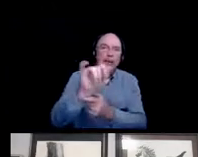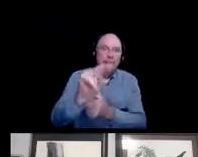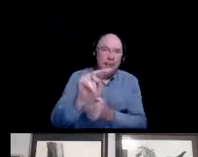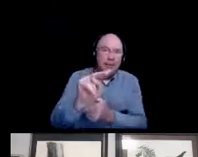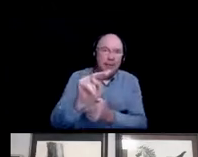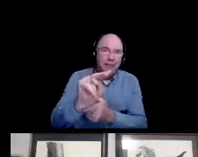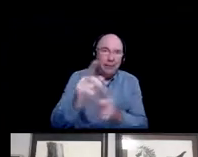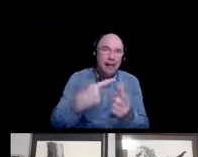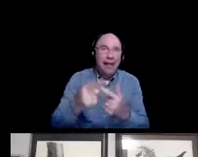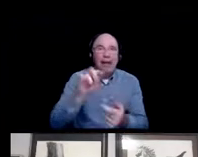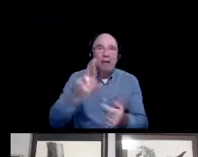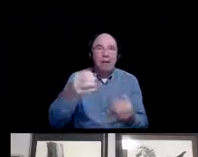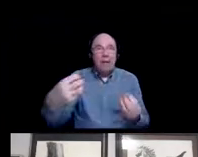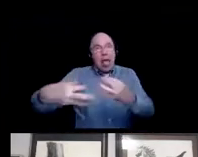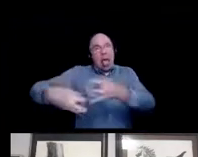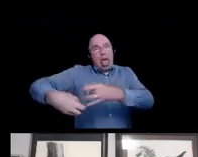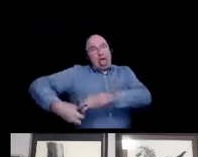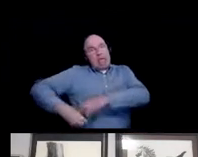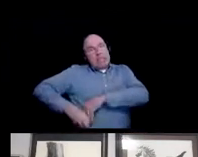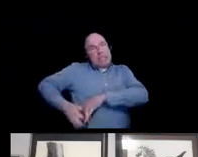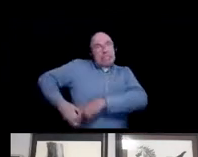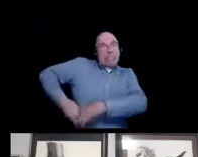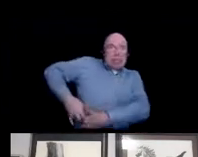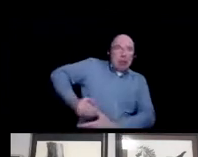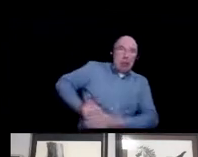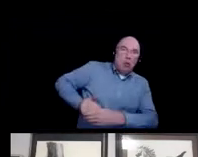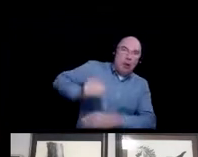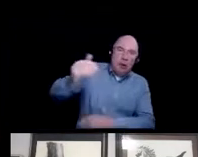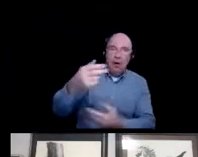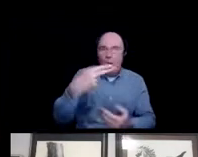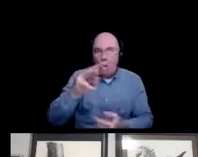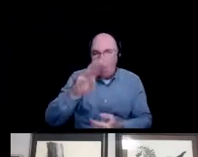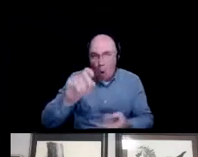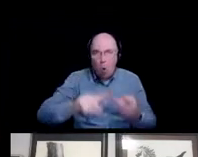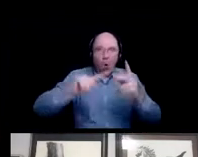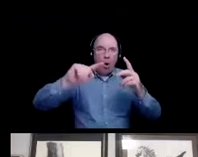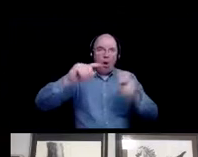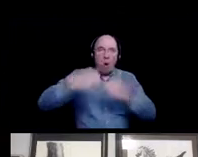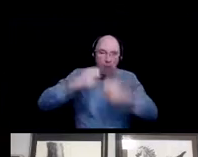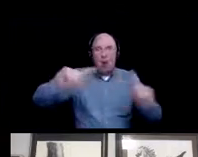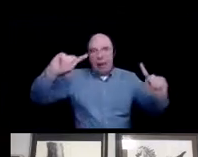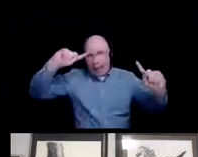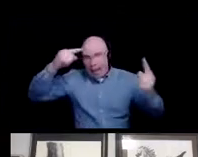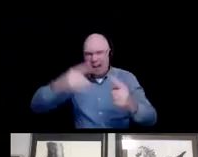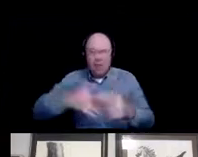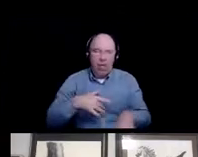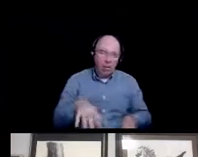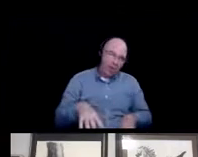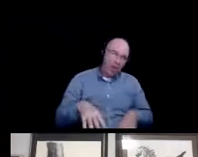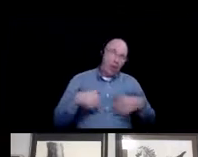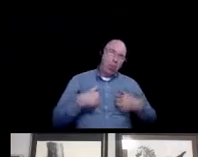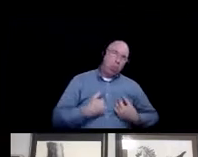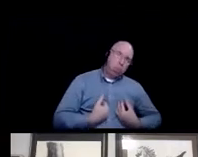to becoming congested and it can't keep up with it. And you'll see things like hormone issues and headaches and just not feeling good, sluggishness and